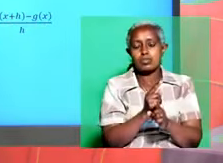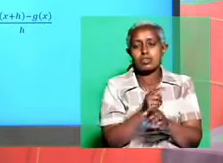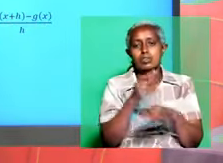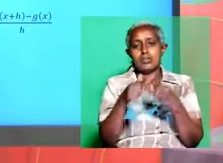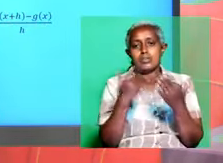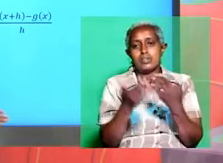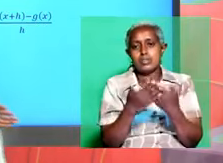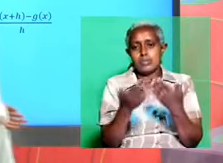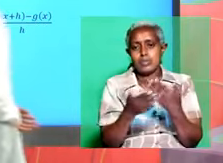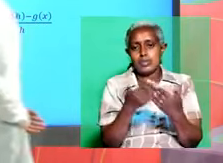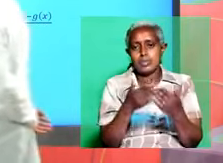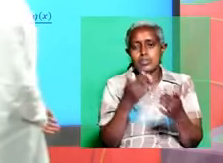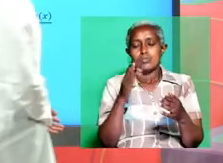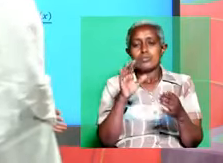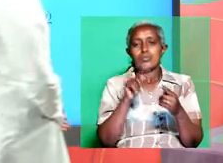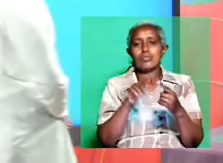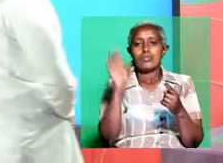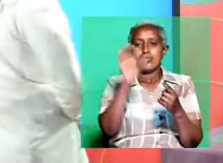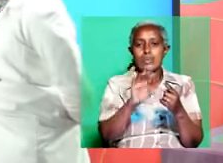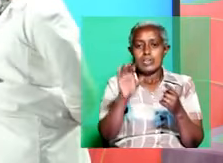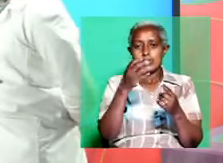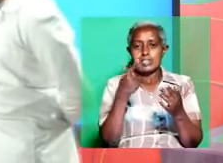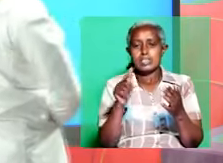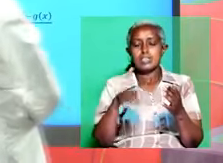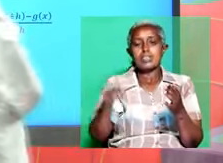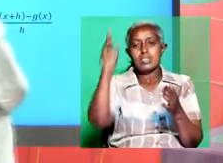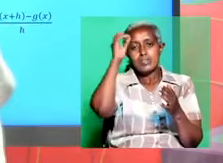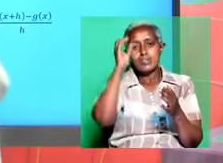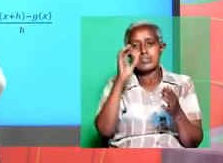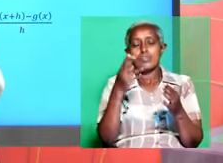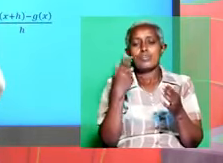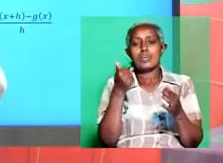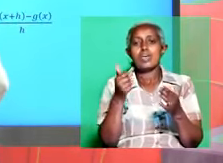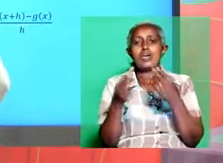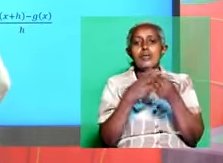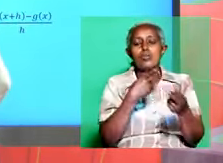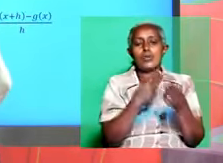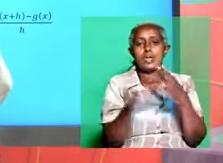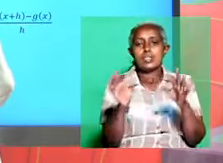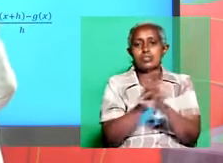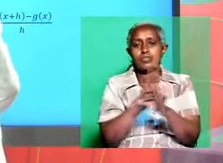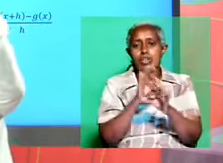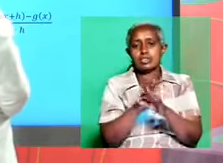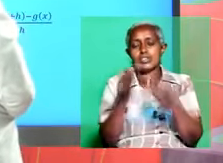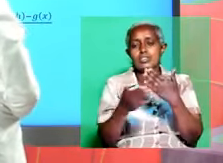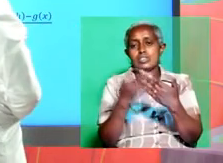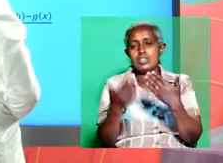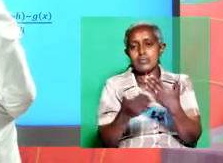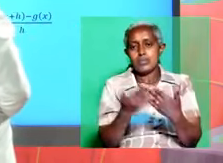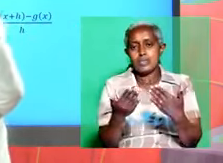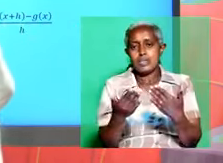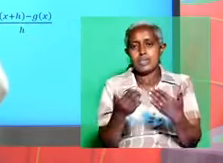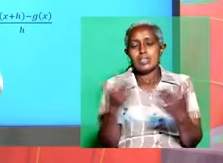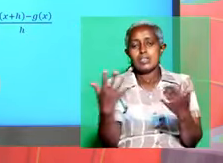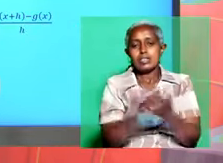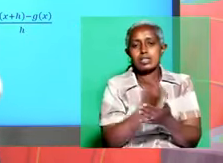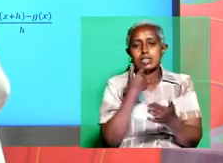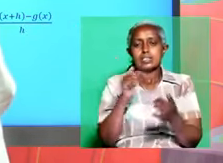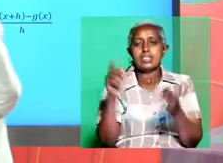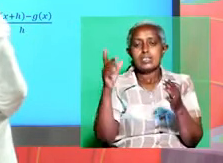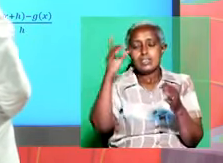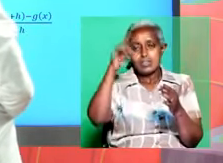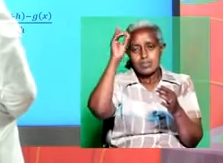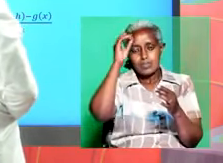So simply, to find the derivative of a product function, simply take the derivative